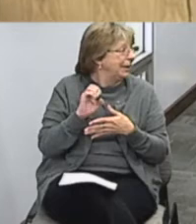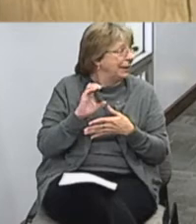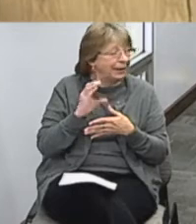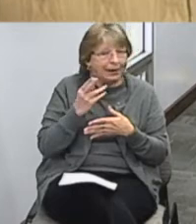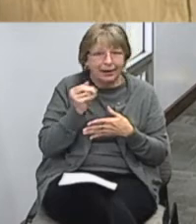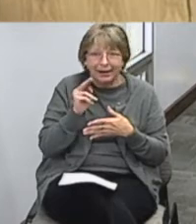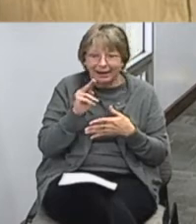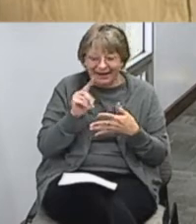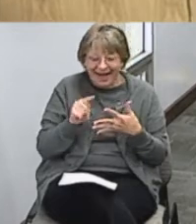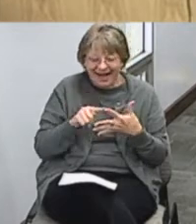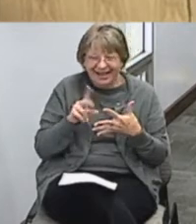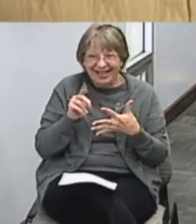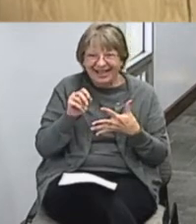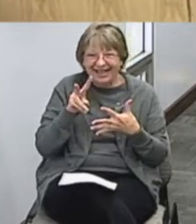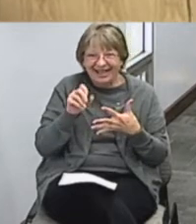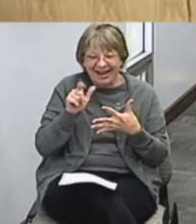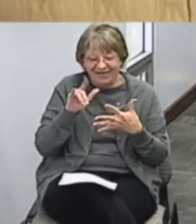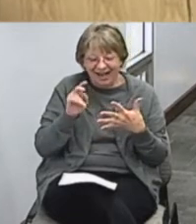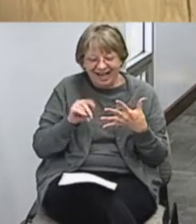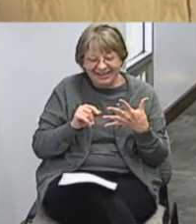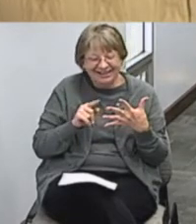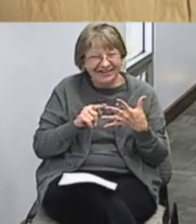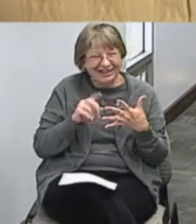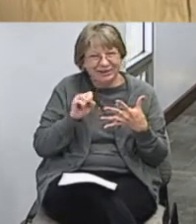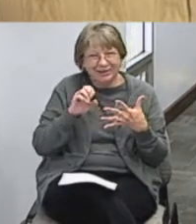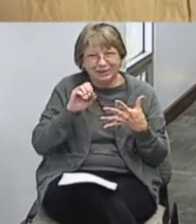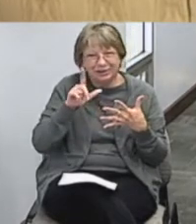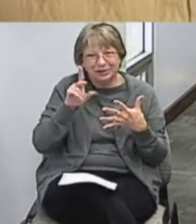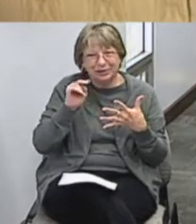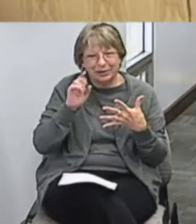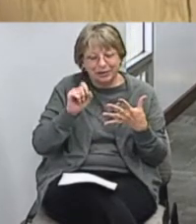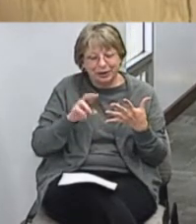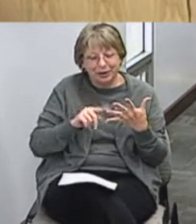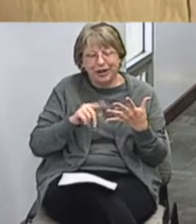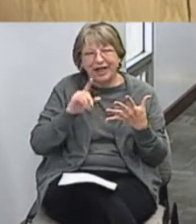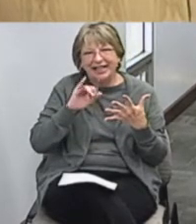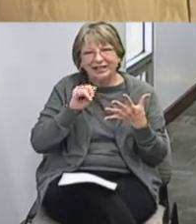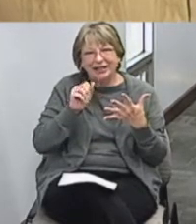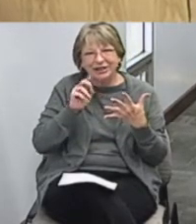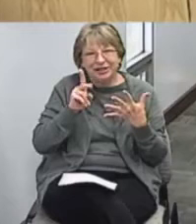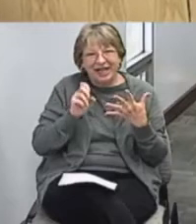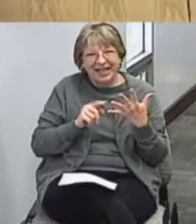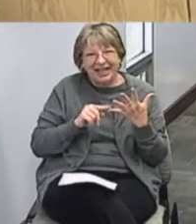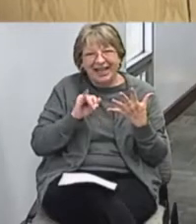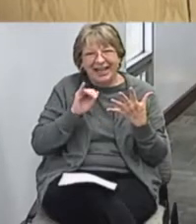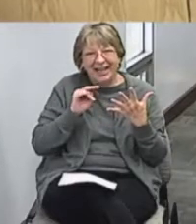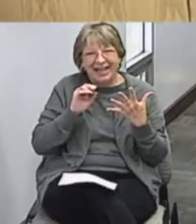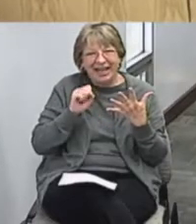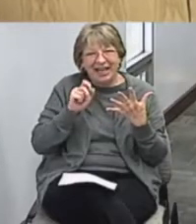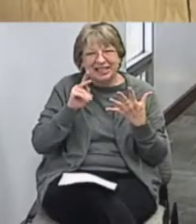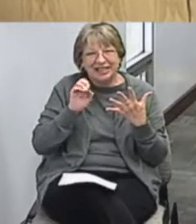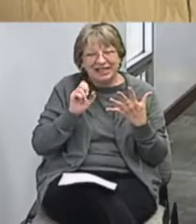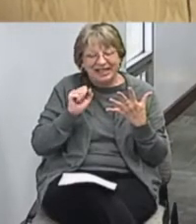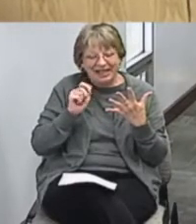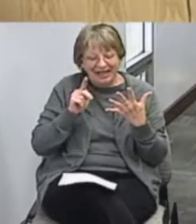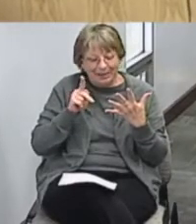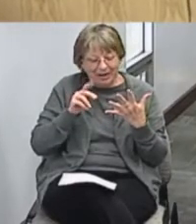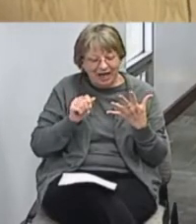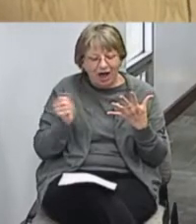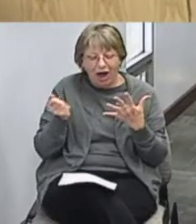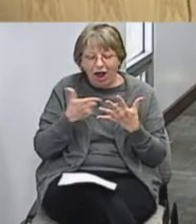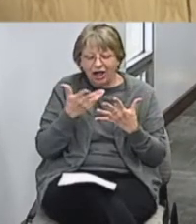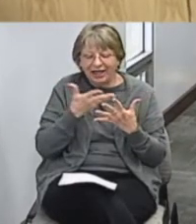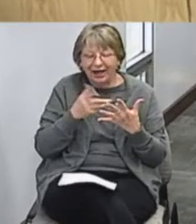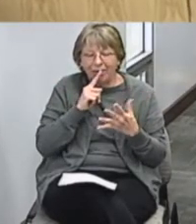Soldner? Here. Hyros de Carvalho? Here. Inskeep? Here. Pledge of Allegiance? I pledge allegiance to the flag of